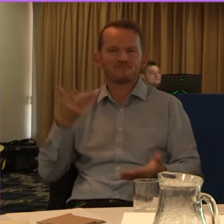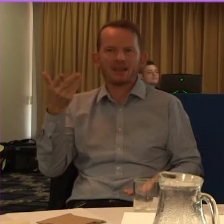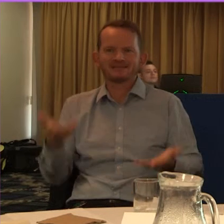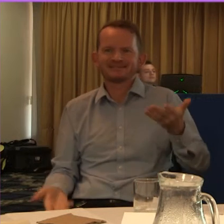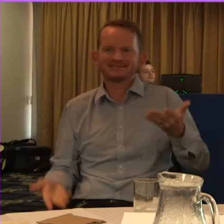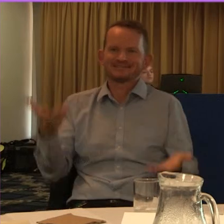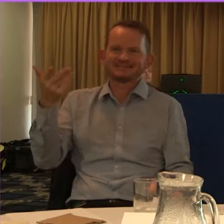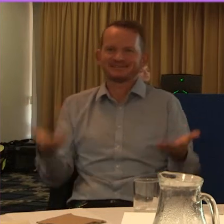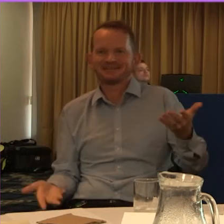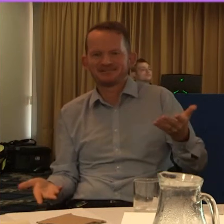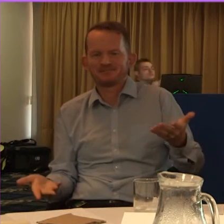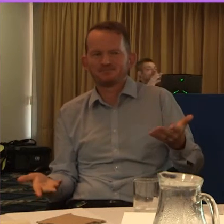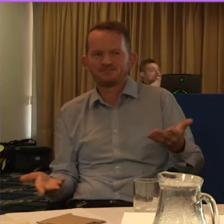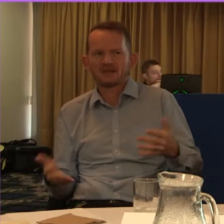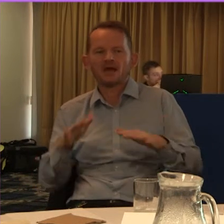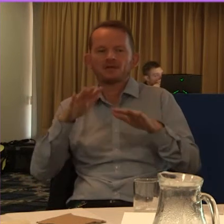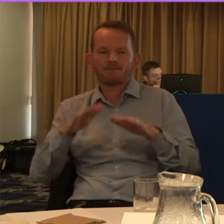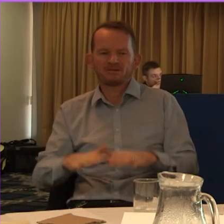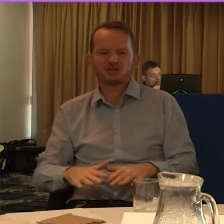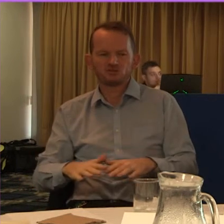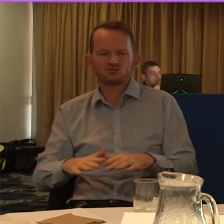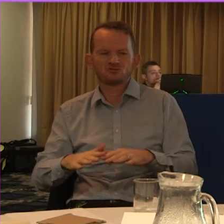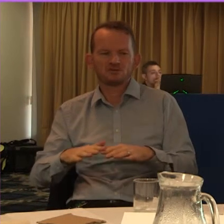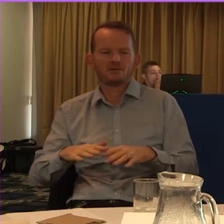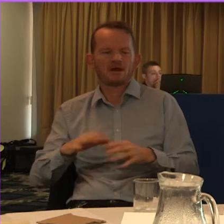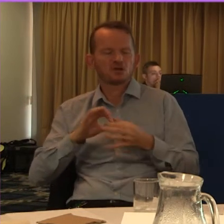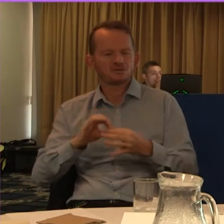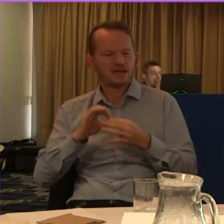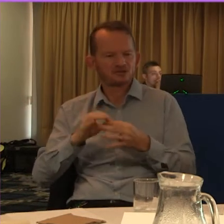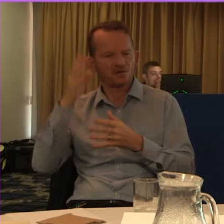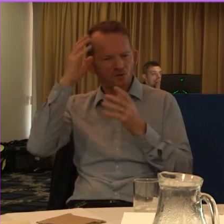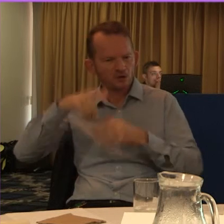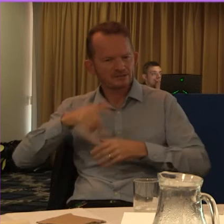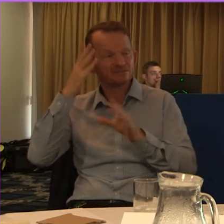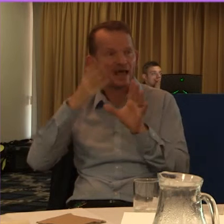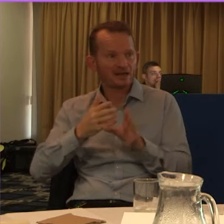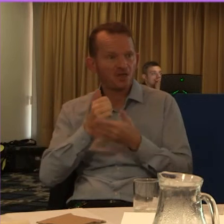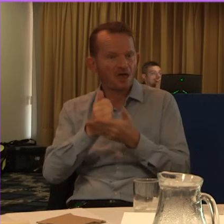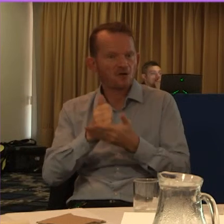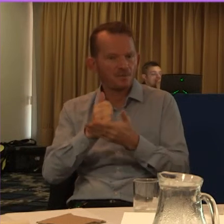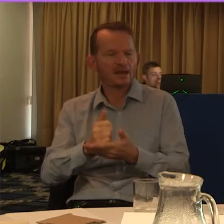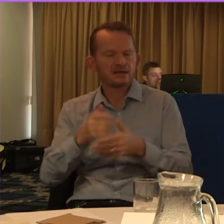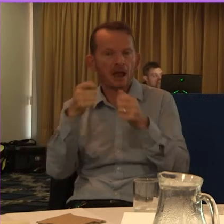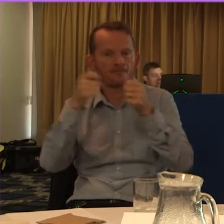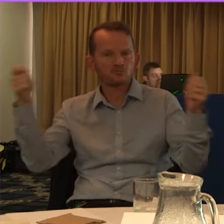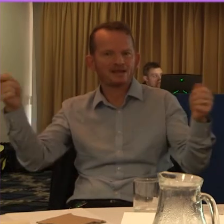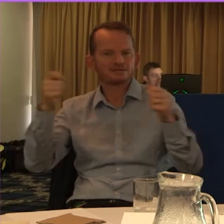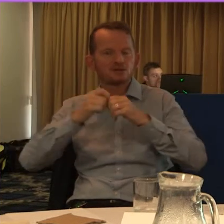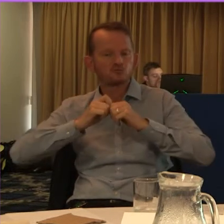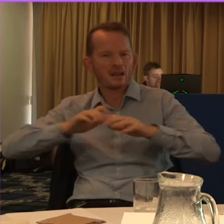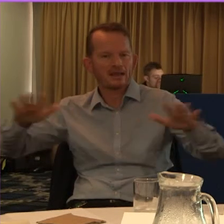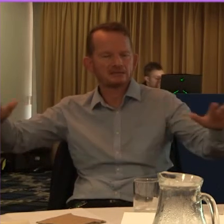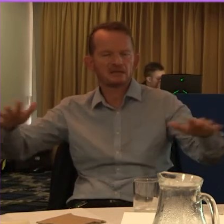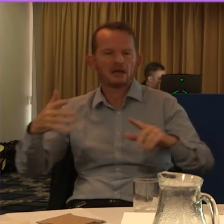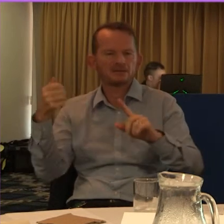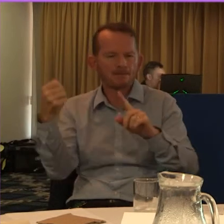work-life balance. The British Association of Behavioural and Cognitive Psychotherapy also issued a press release warning of a bullying